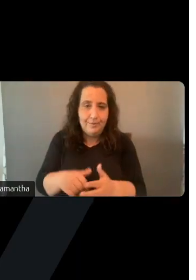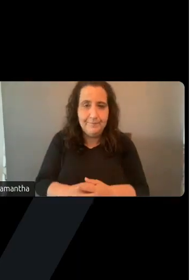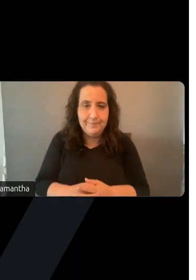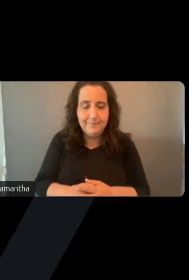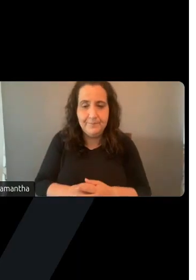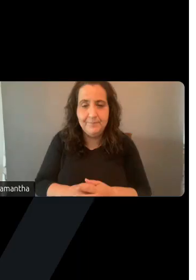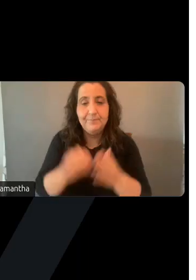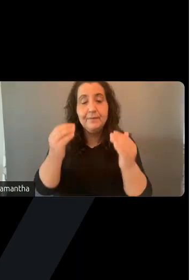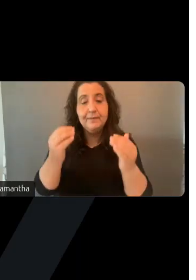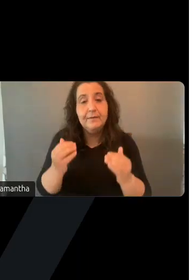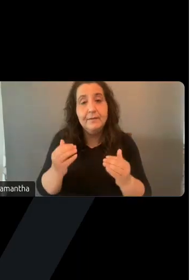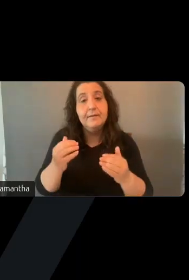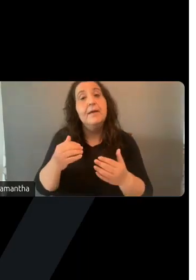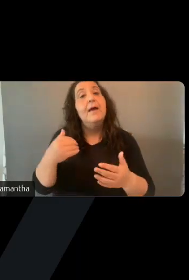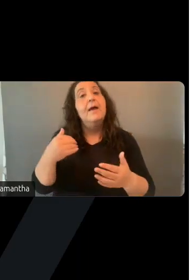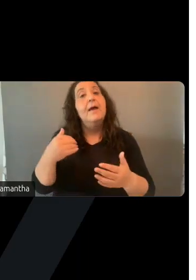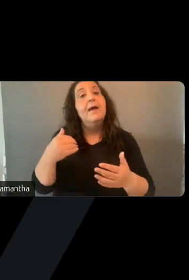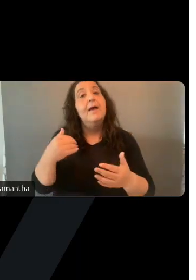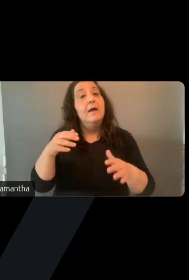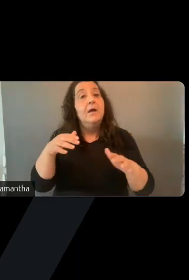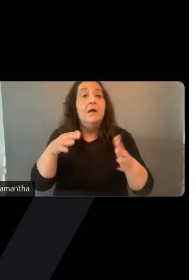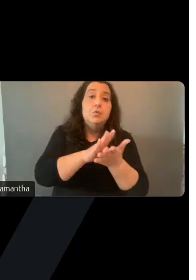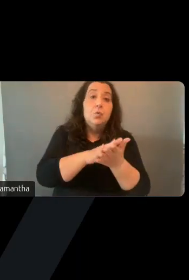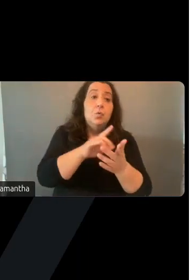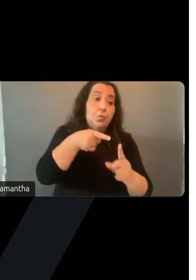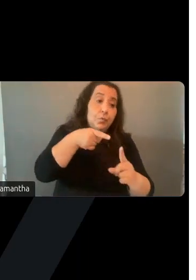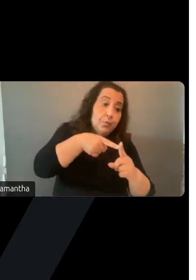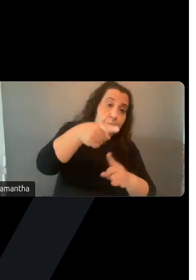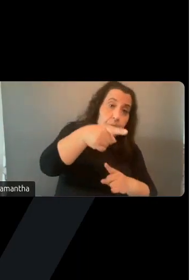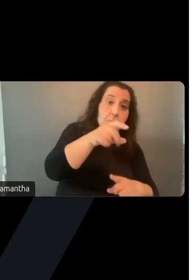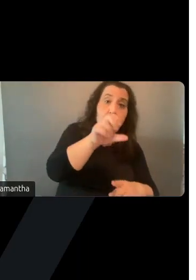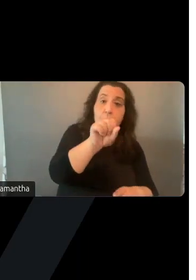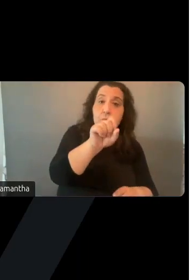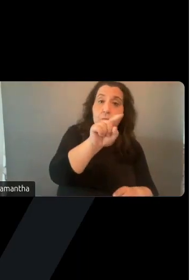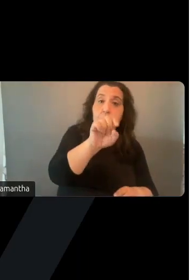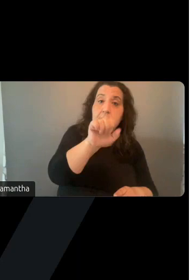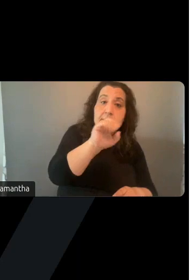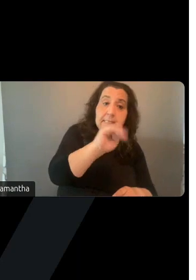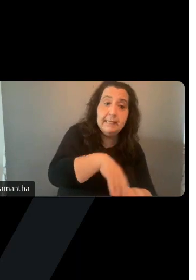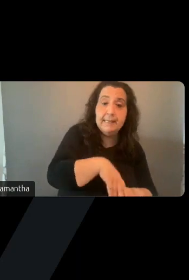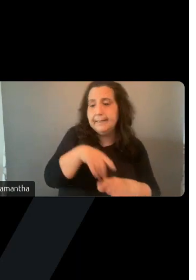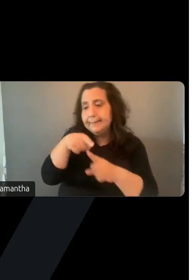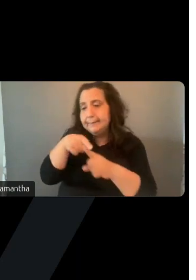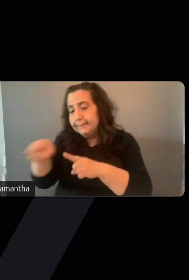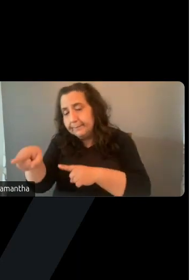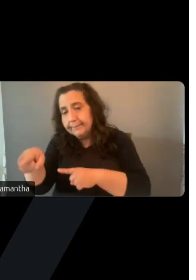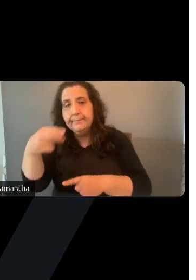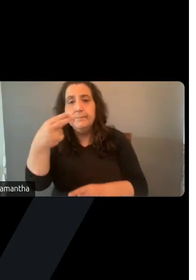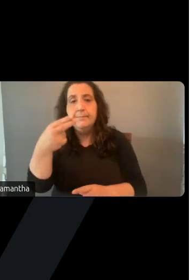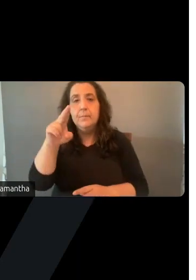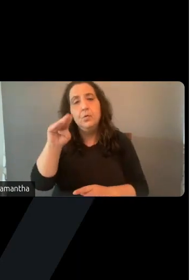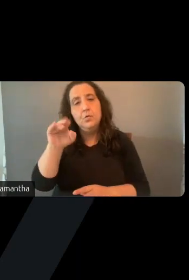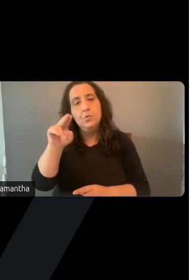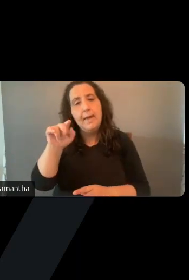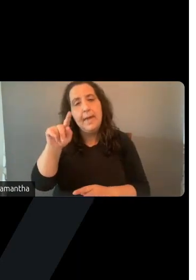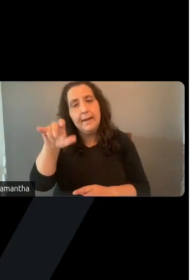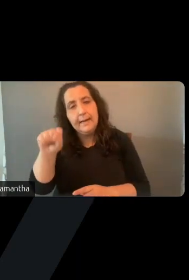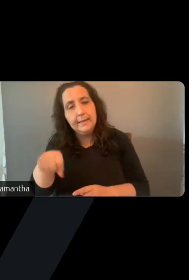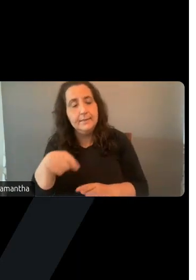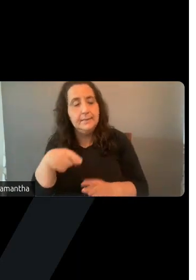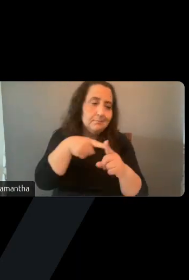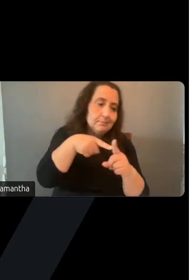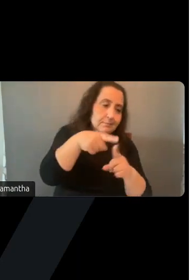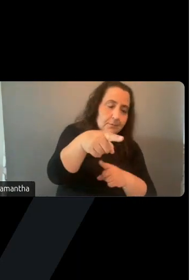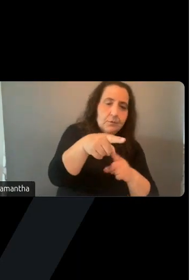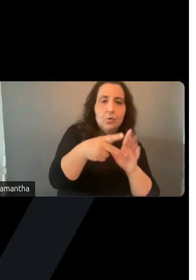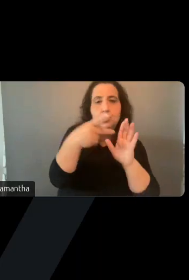There are schools with a focus in STEAM, humanities, and dual language schools. So, whatever